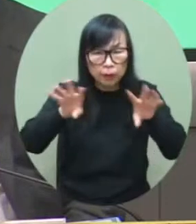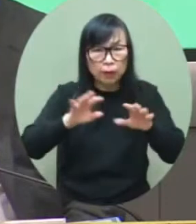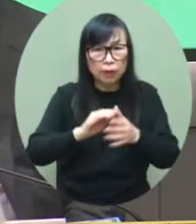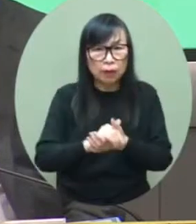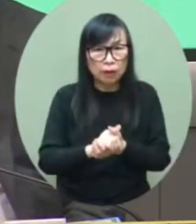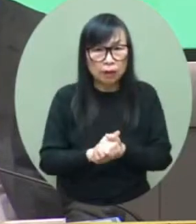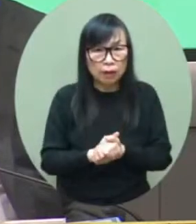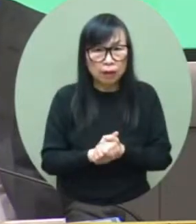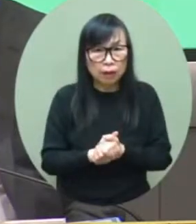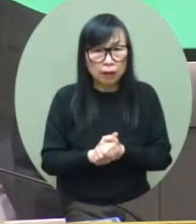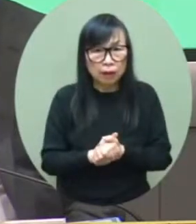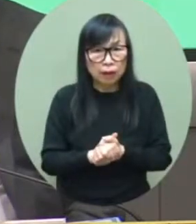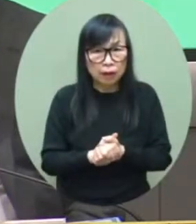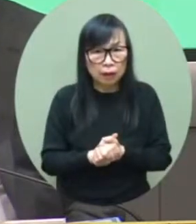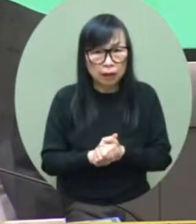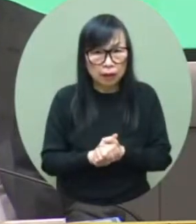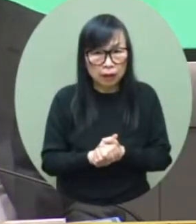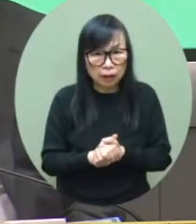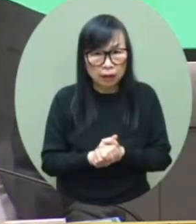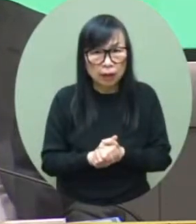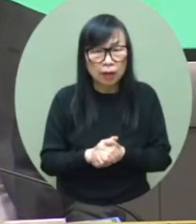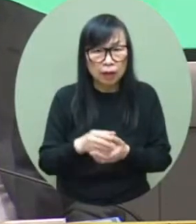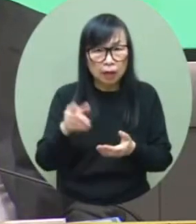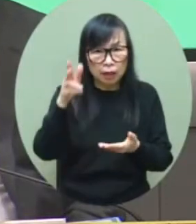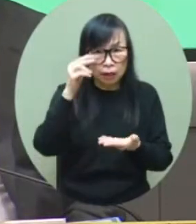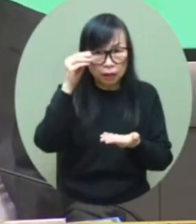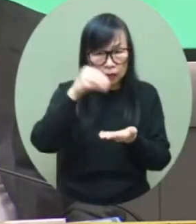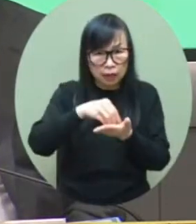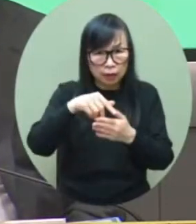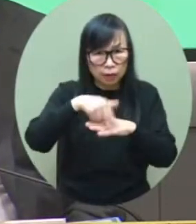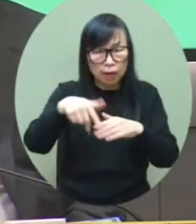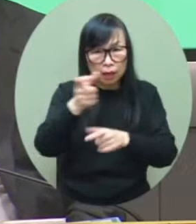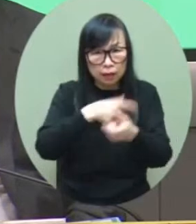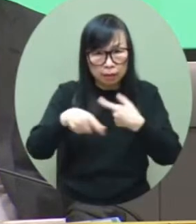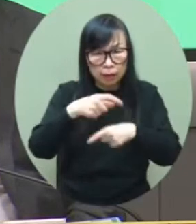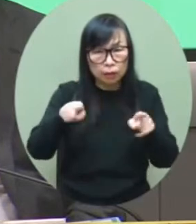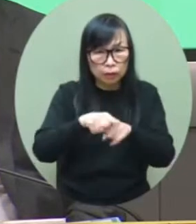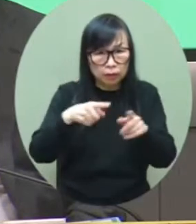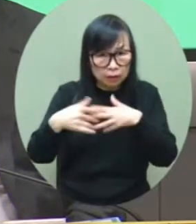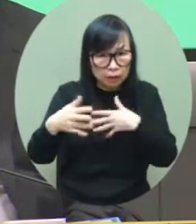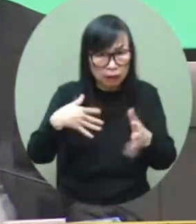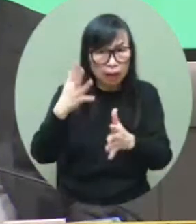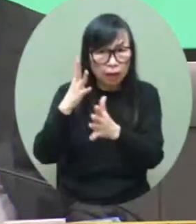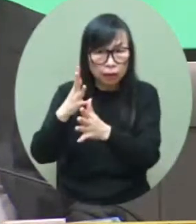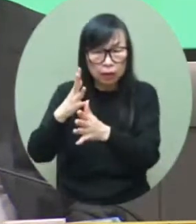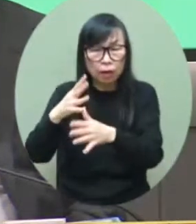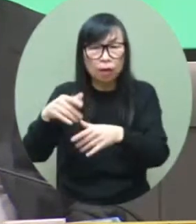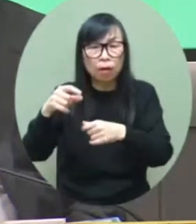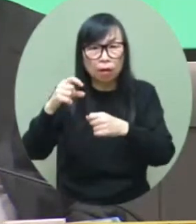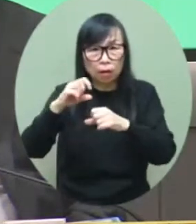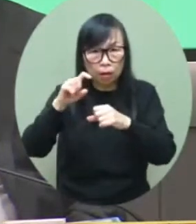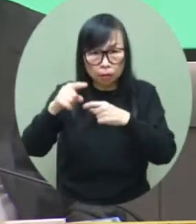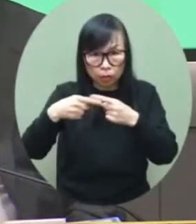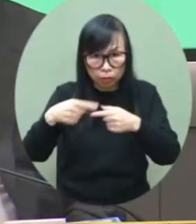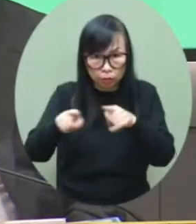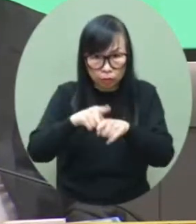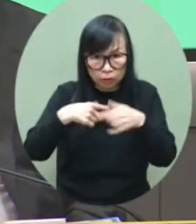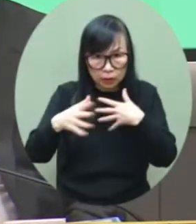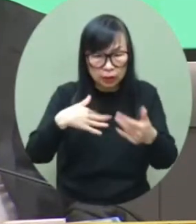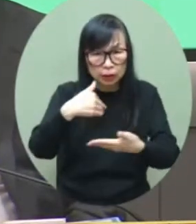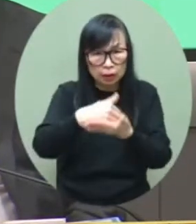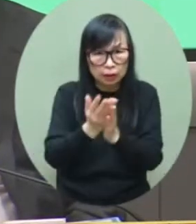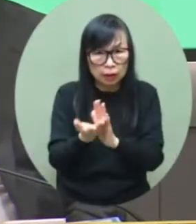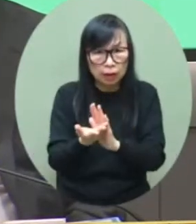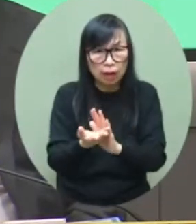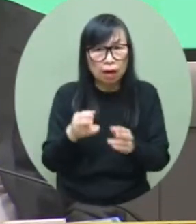is all ready. So that's why yesterday at the launch ceremony, we had colleagues from the Trade Development Council, the Airport